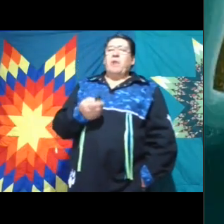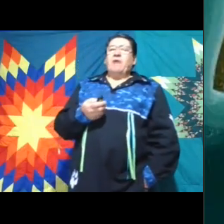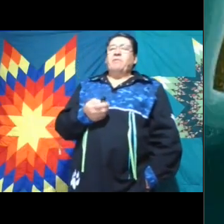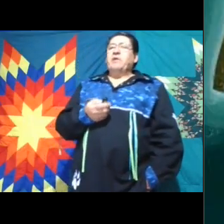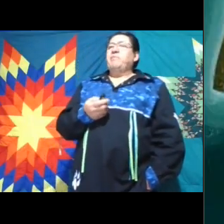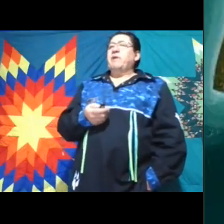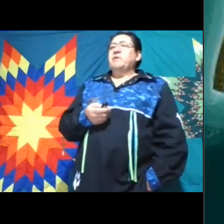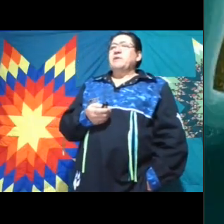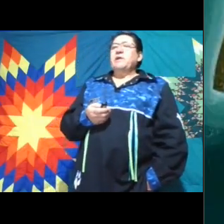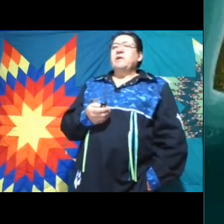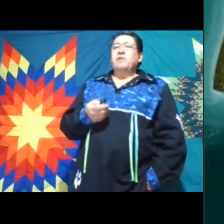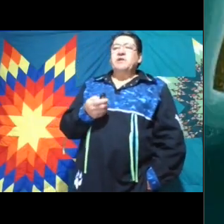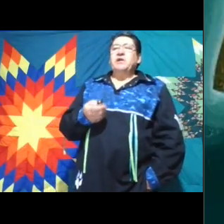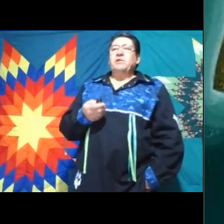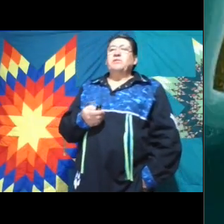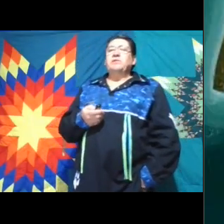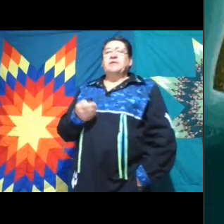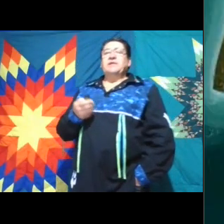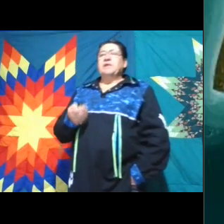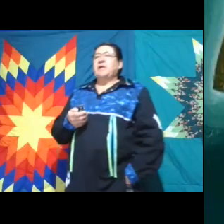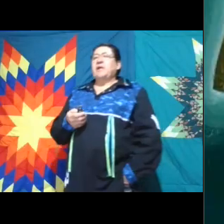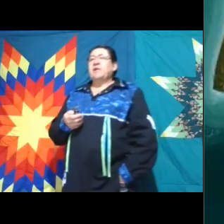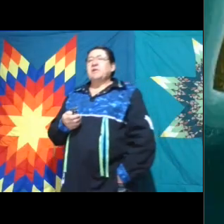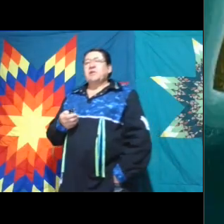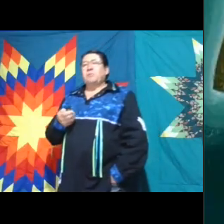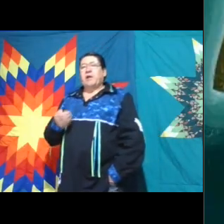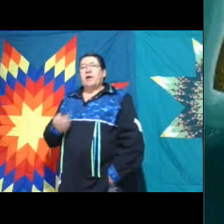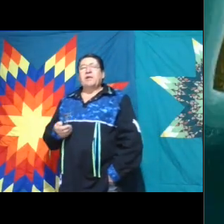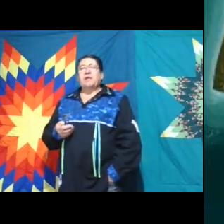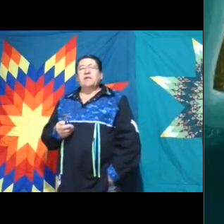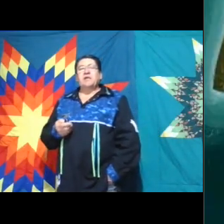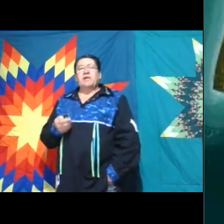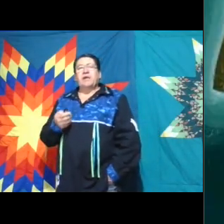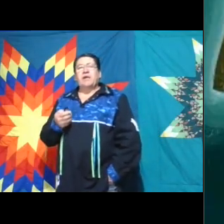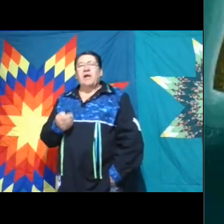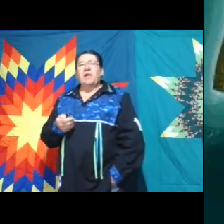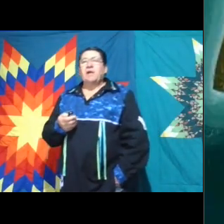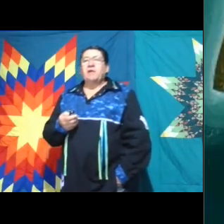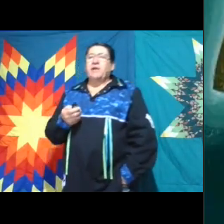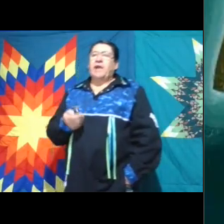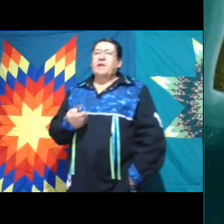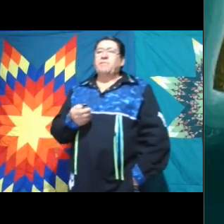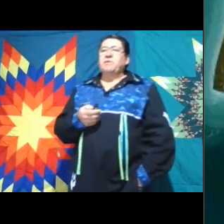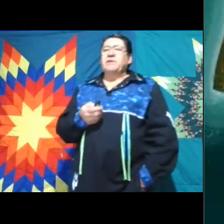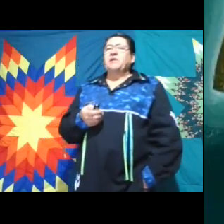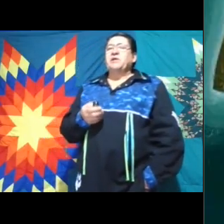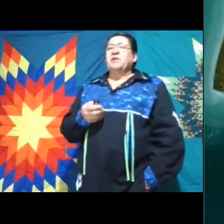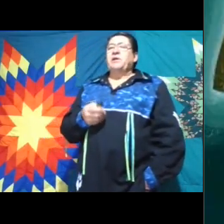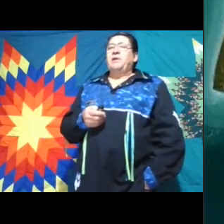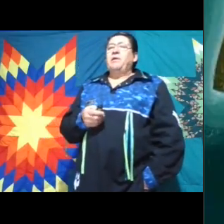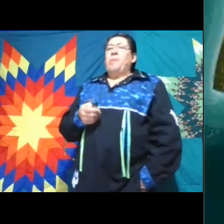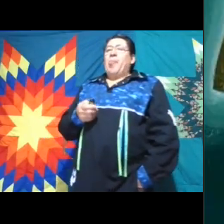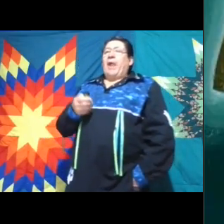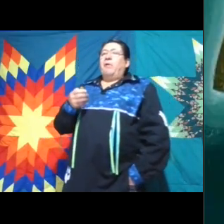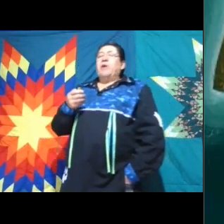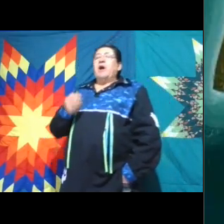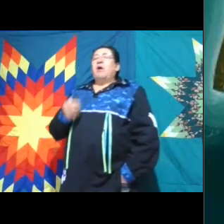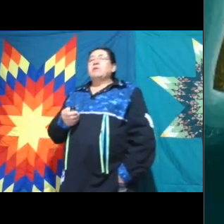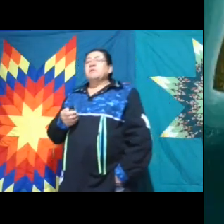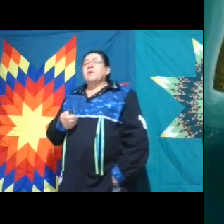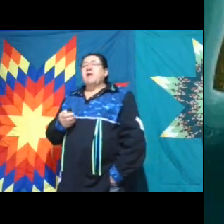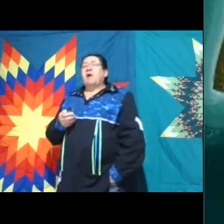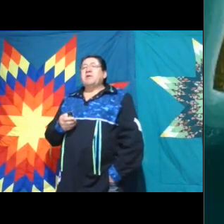or the Blackfoot Confederacy, which includes the Siksika Nation, the Piikani Nation, and the Kainai or Gaina First Nation.